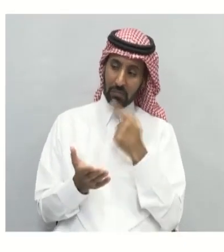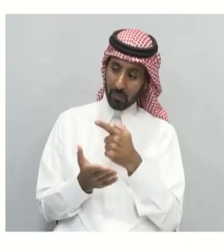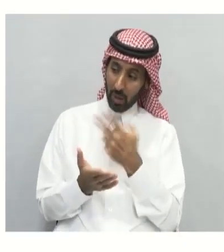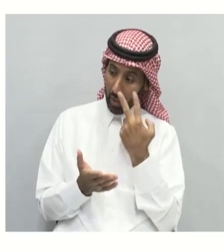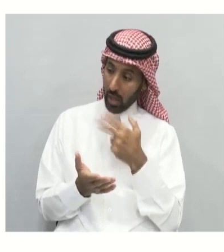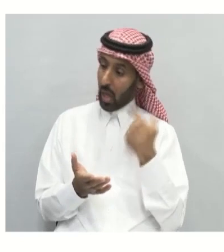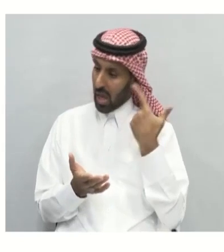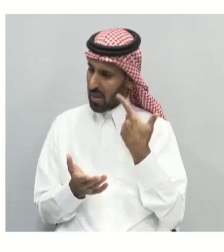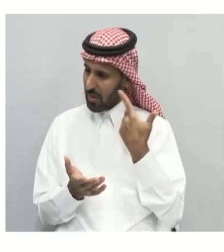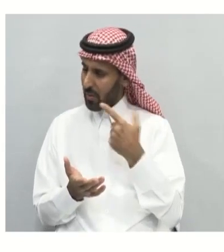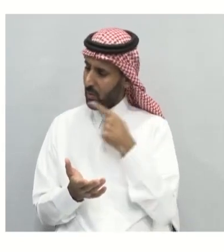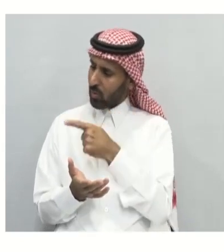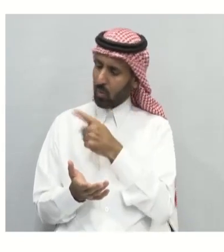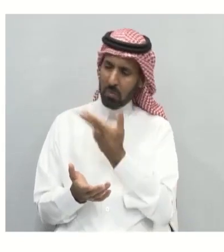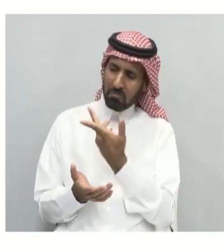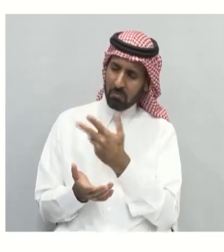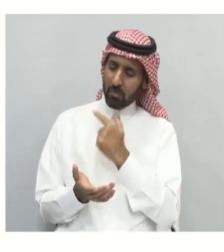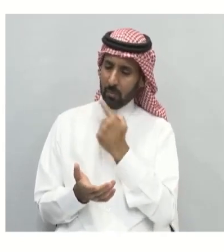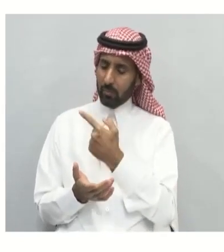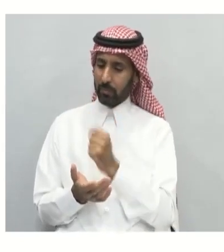I think and what the other think.